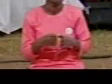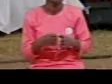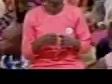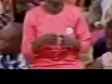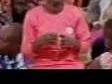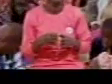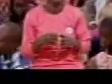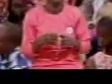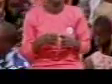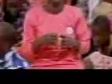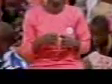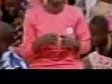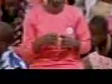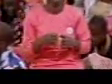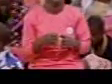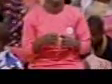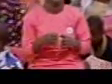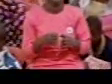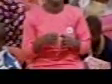Okay.